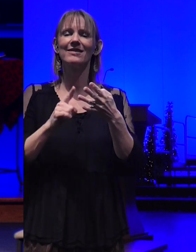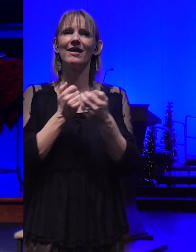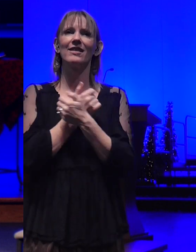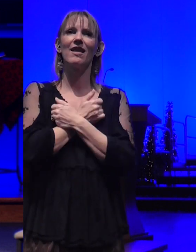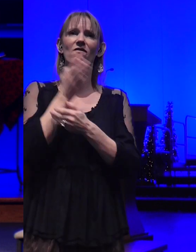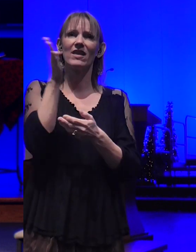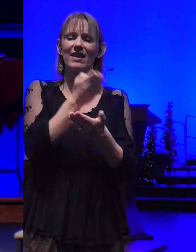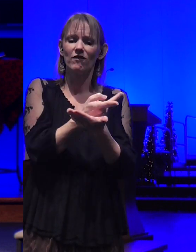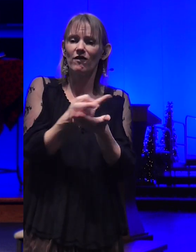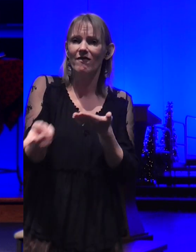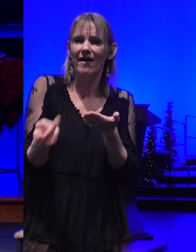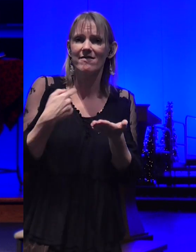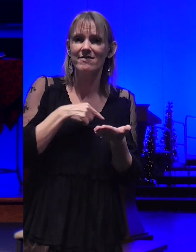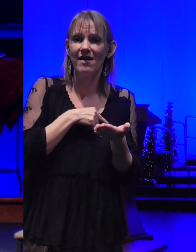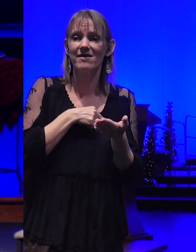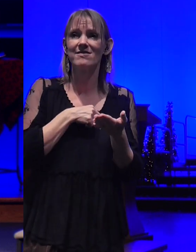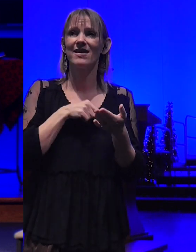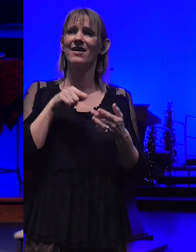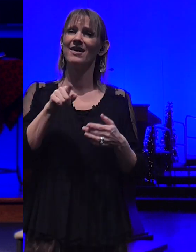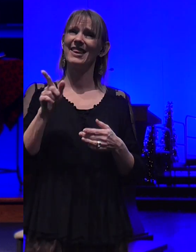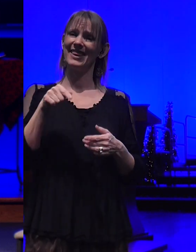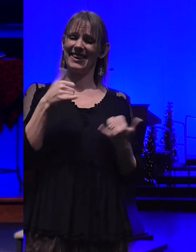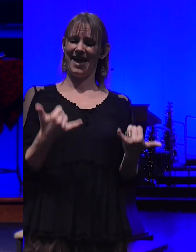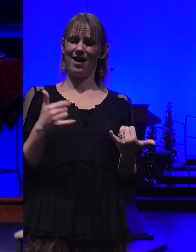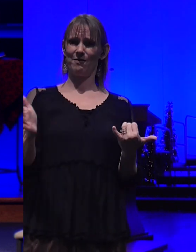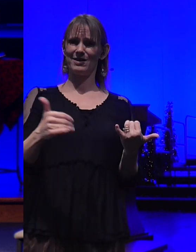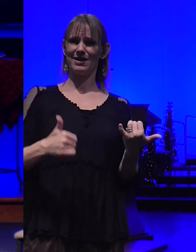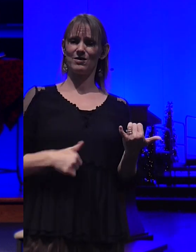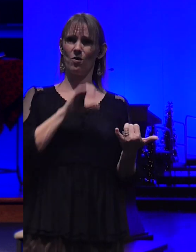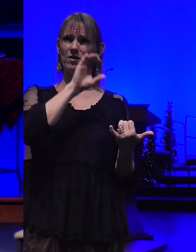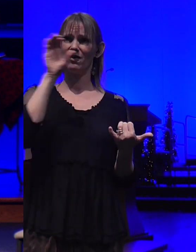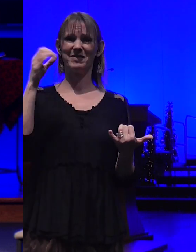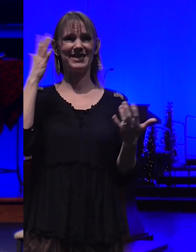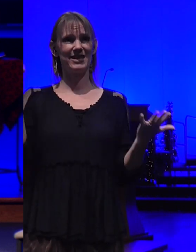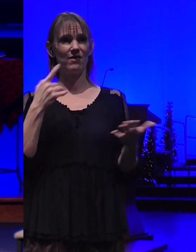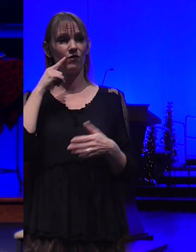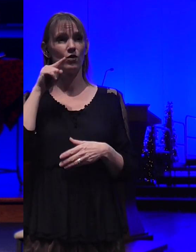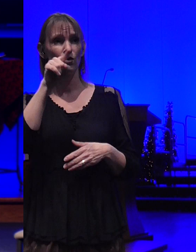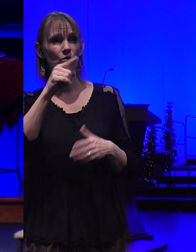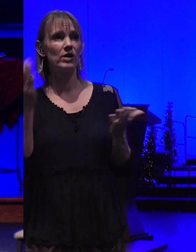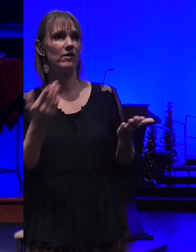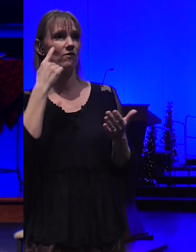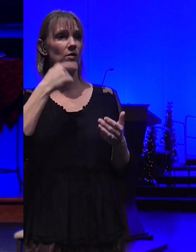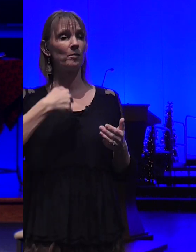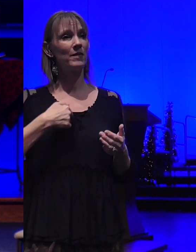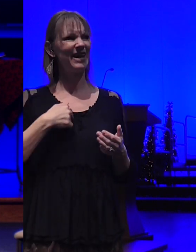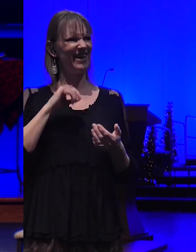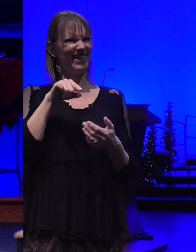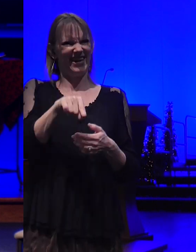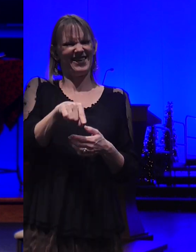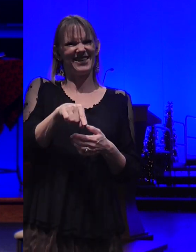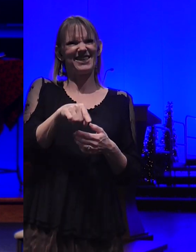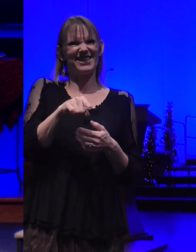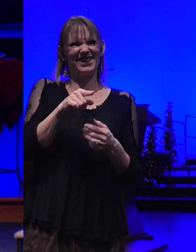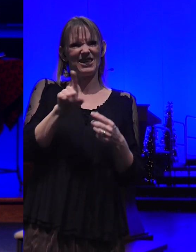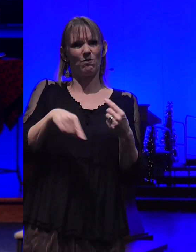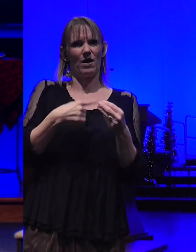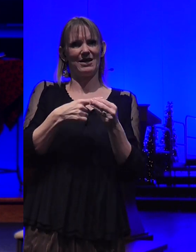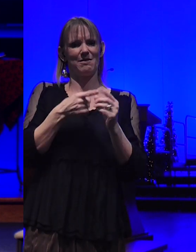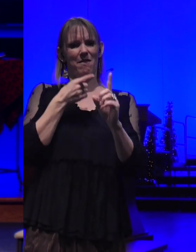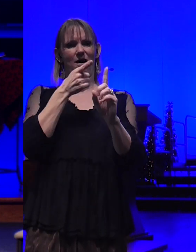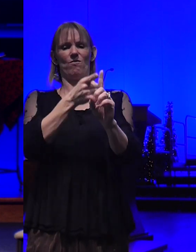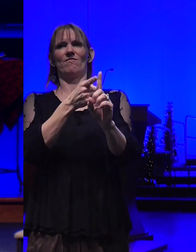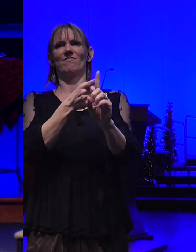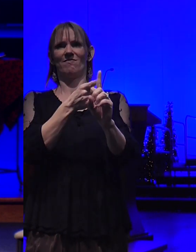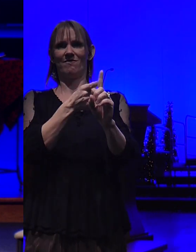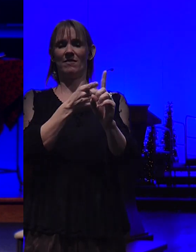love. This is the soul of Christmas, and it's here for you and me. This is what it's really all about. Make